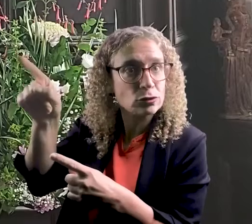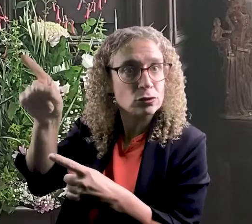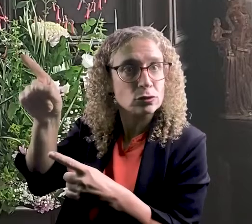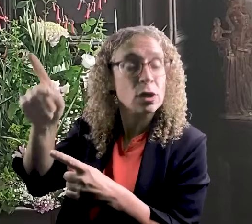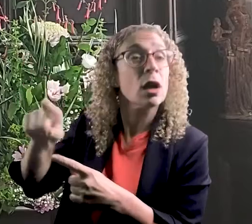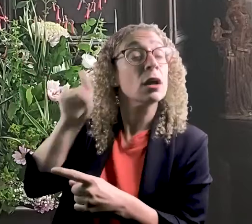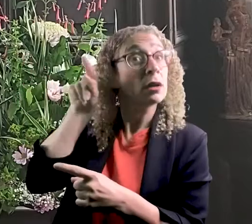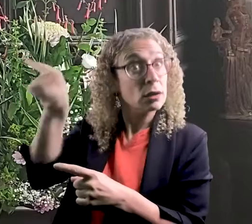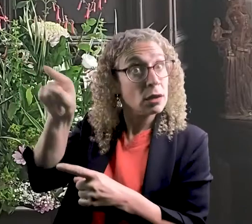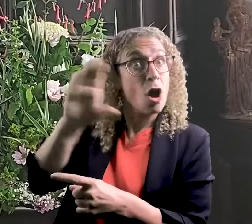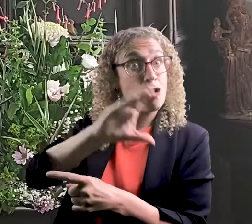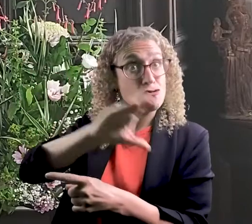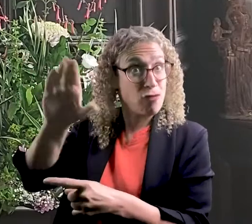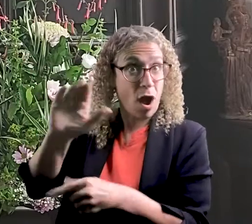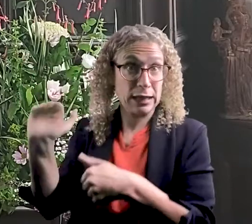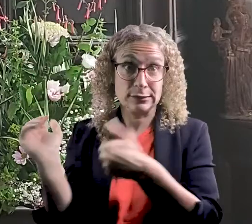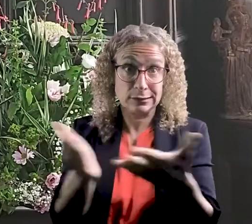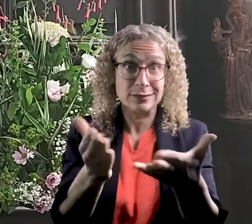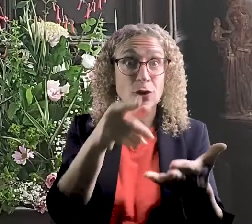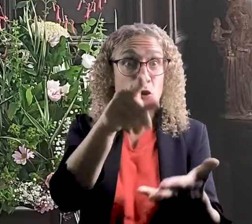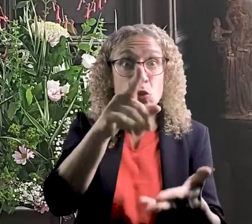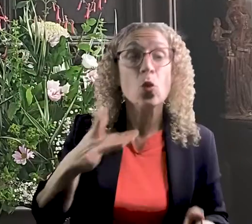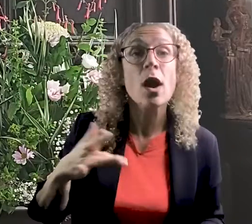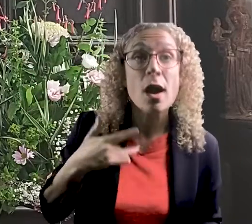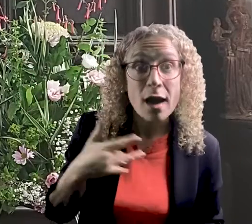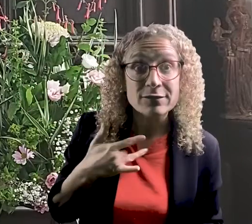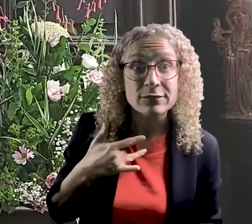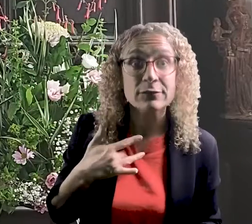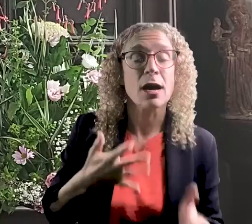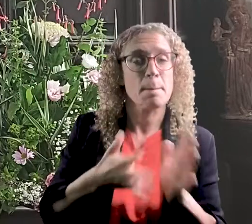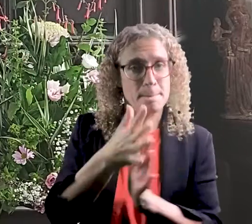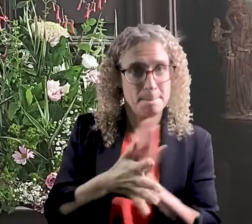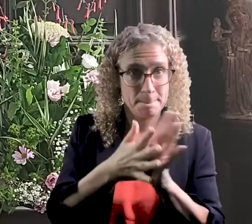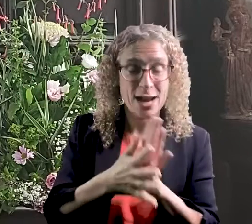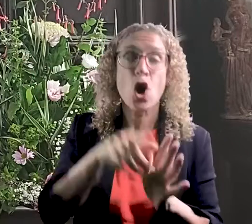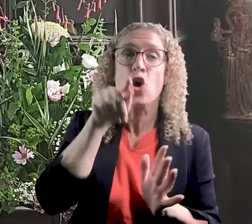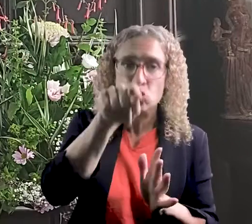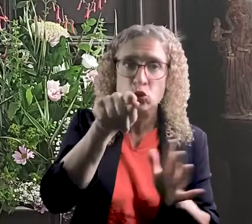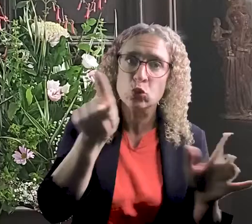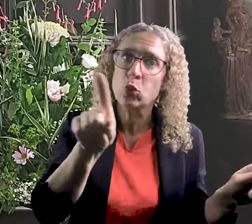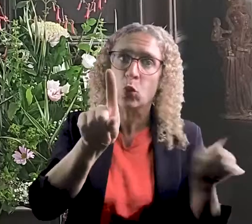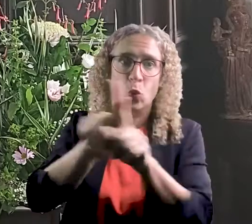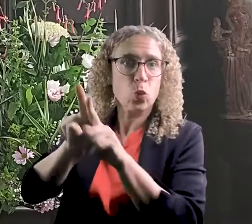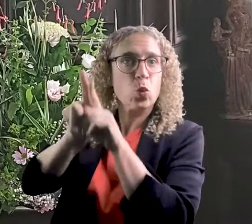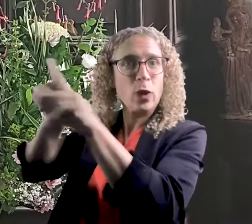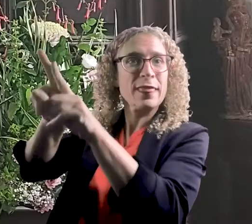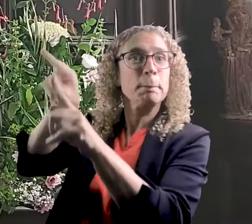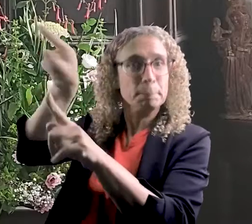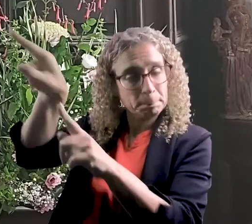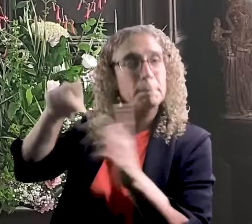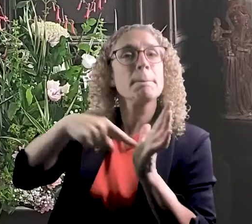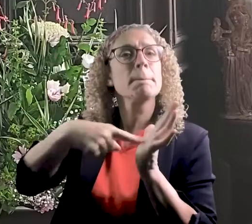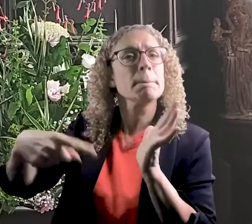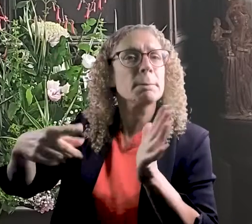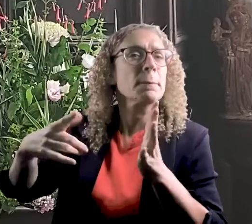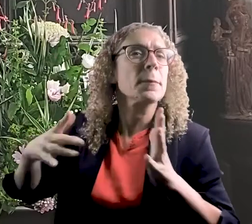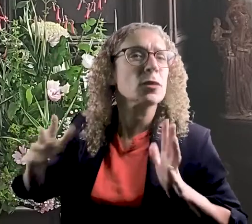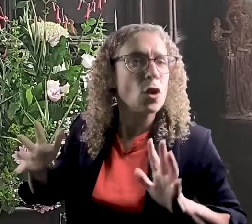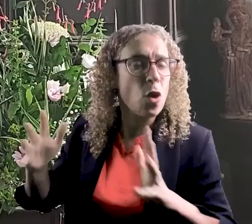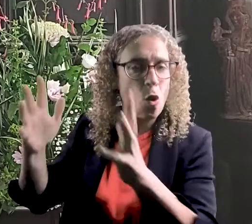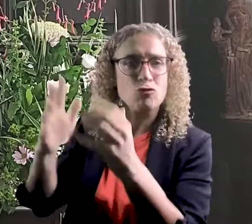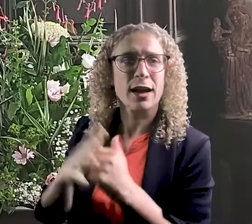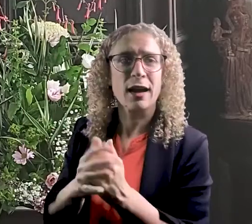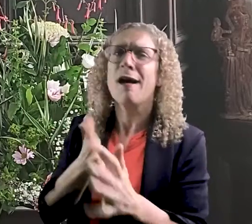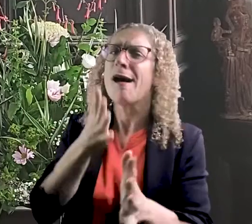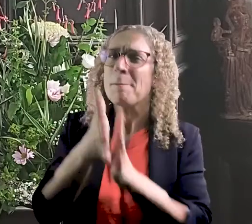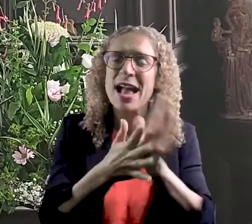When Christ, who is your life, appears, then you also will appear with him in glory.